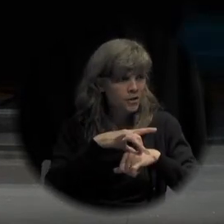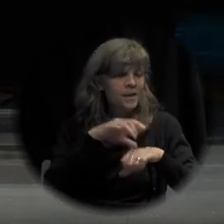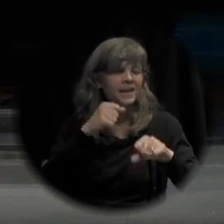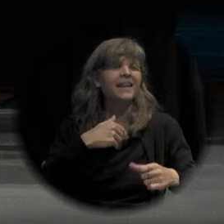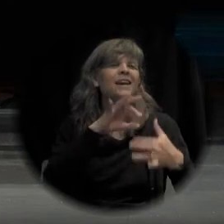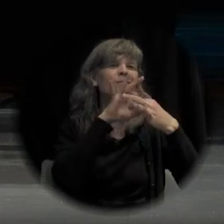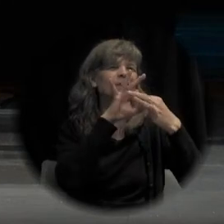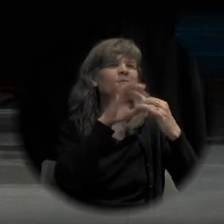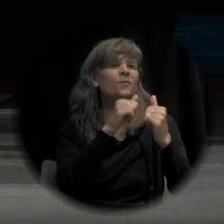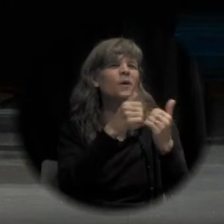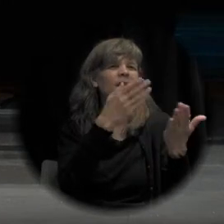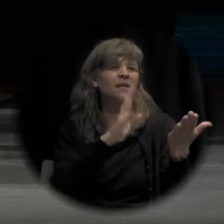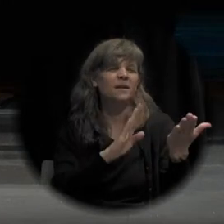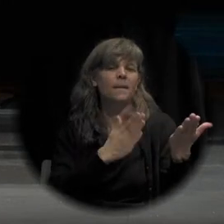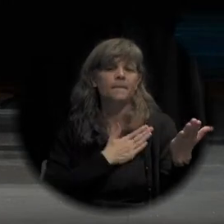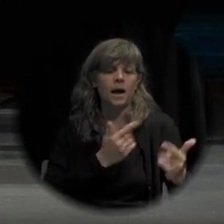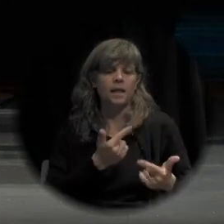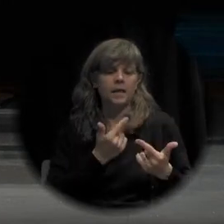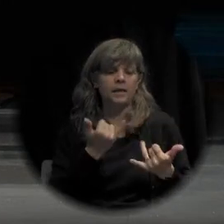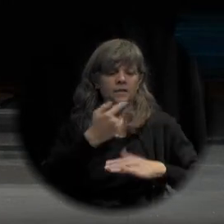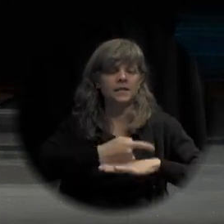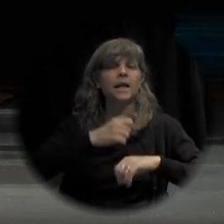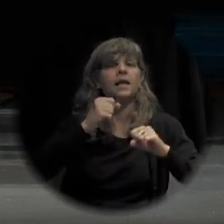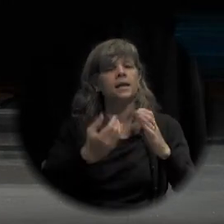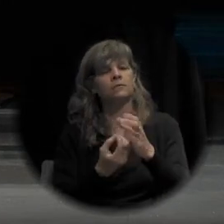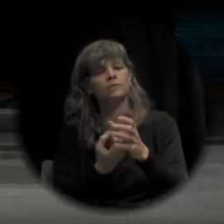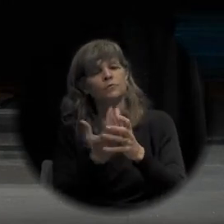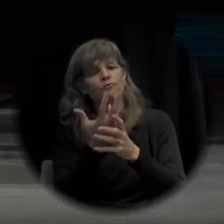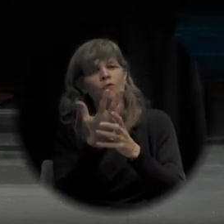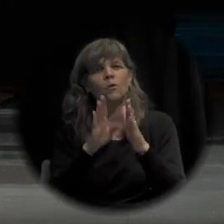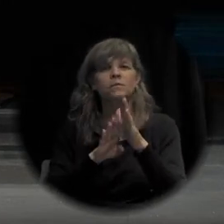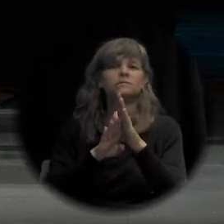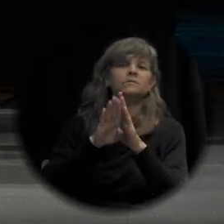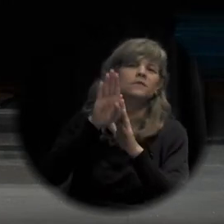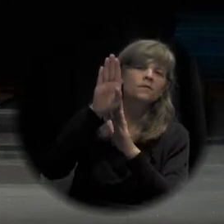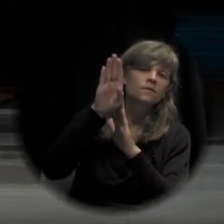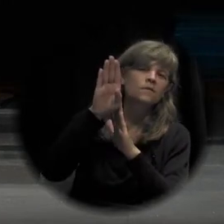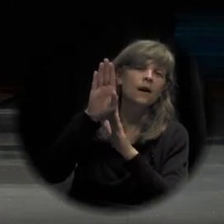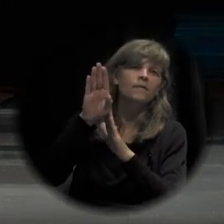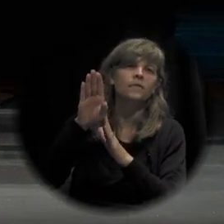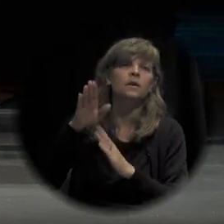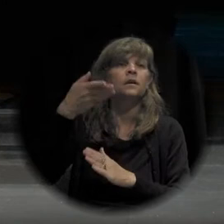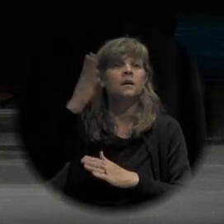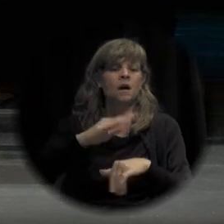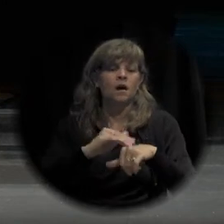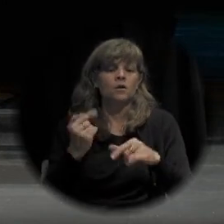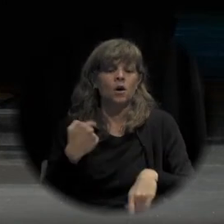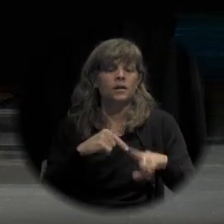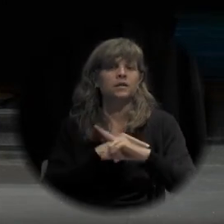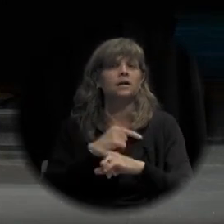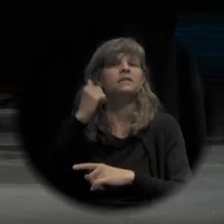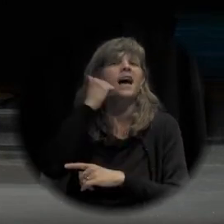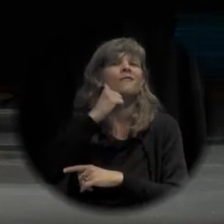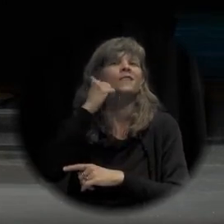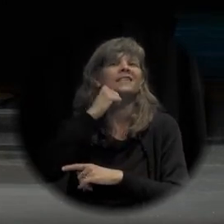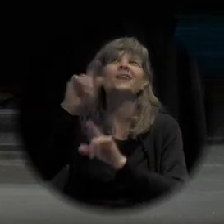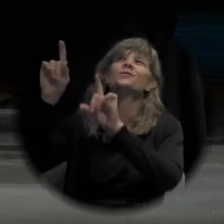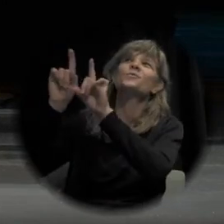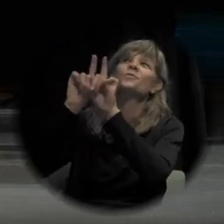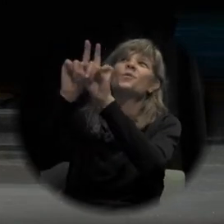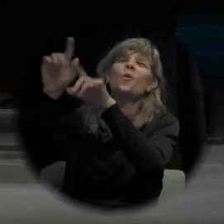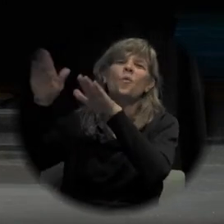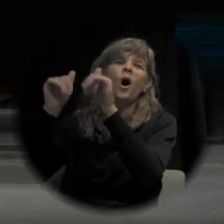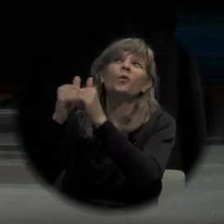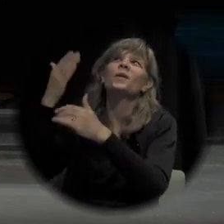today can thrive. God calls us to a daily walk with Him